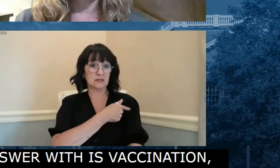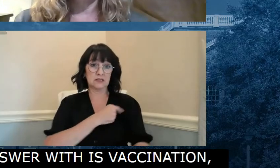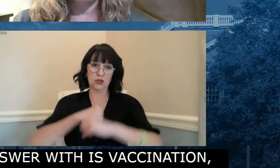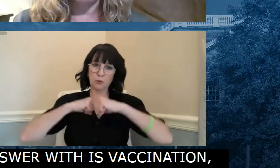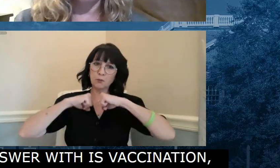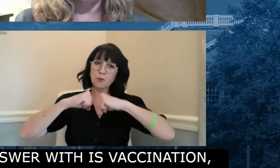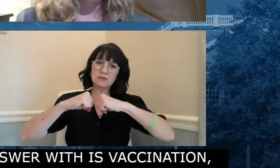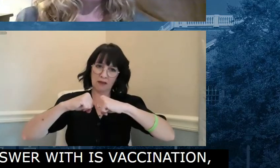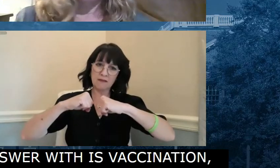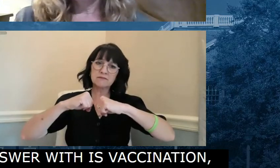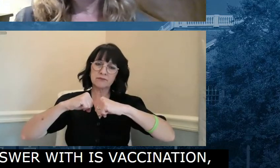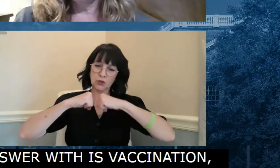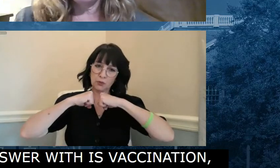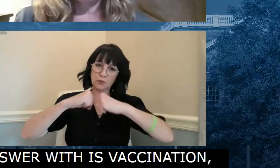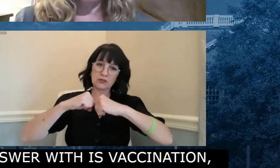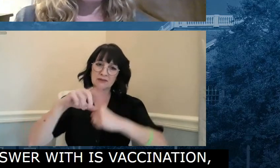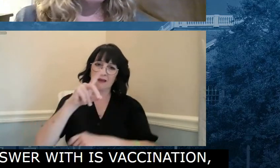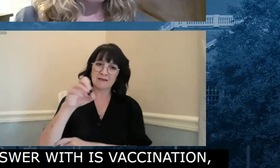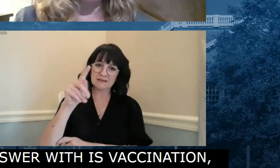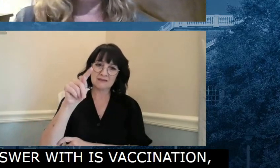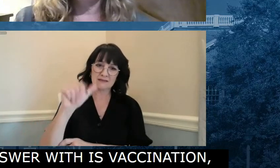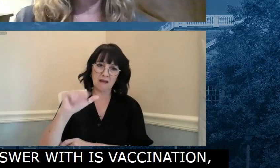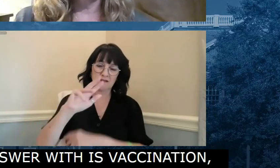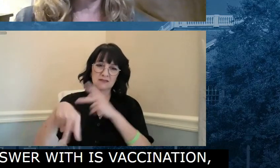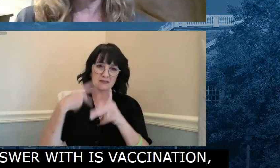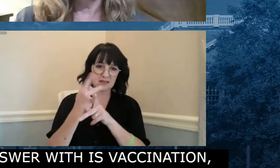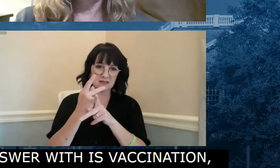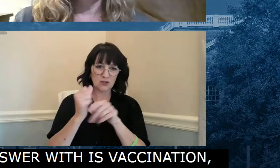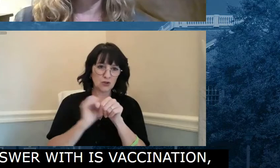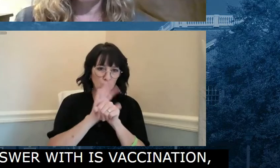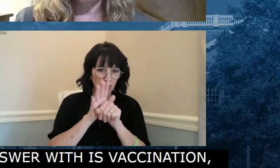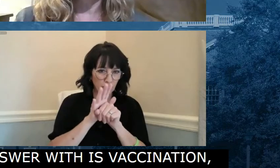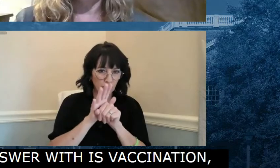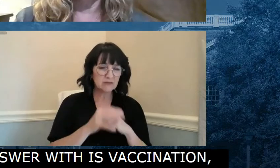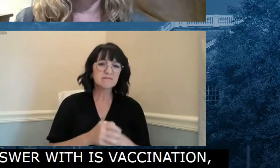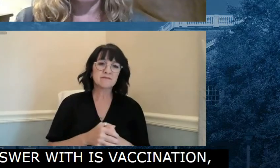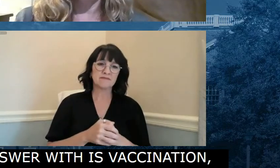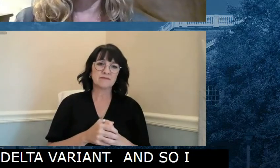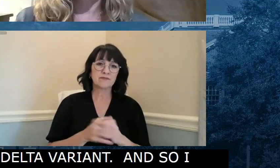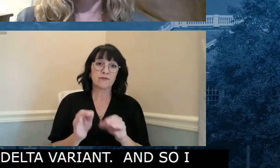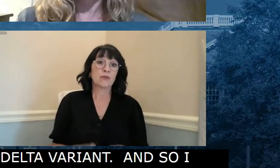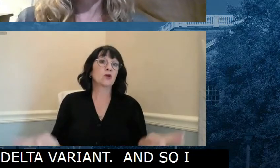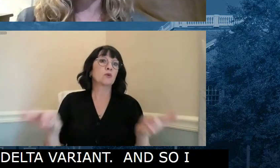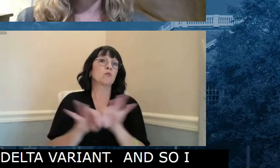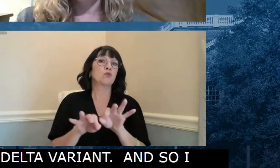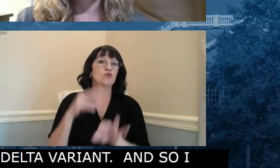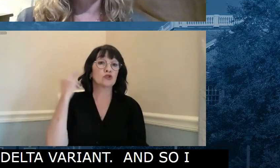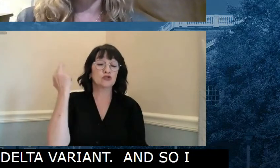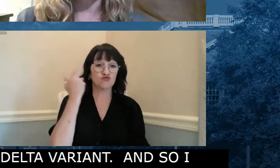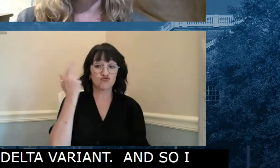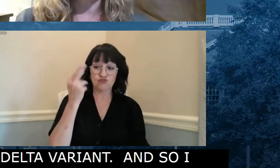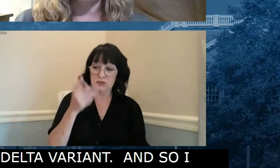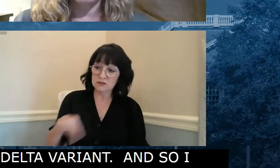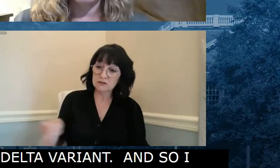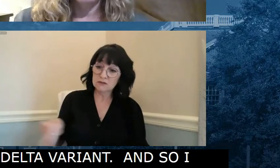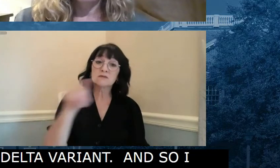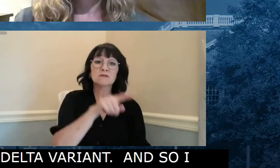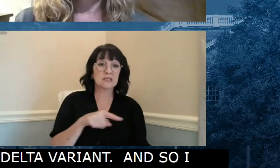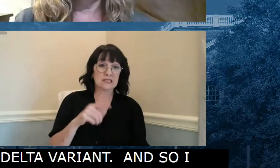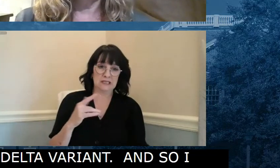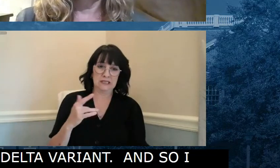And so, I think it is such an important reason why we all should feel